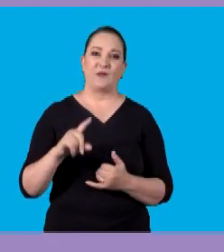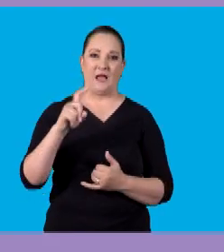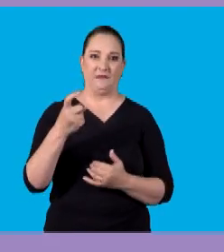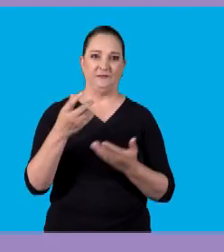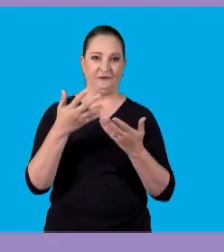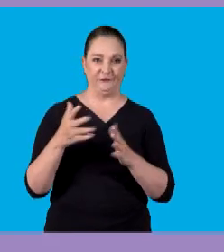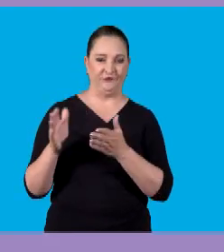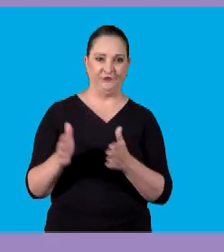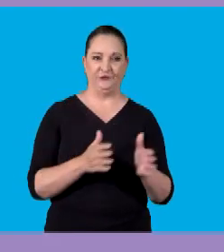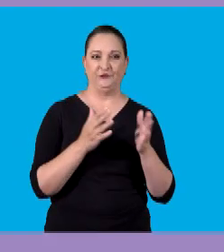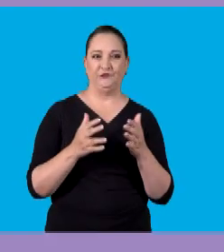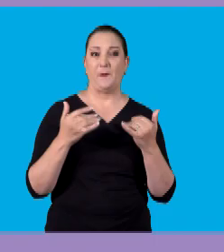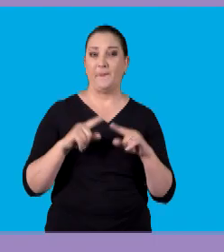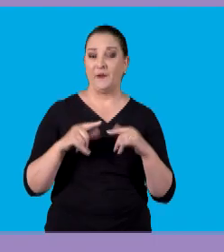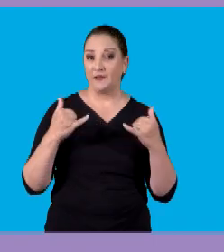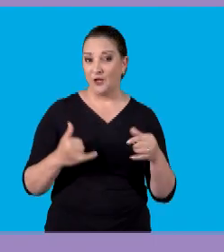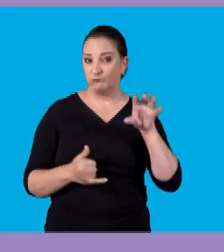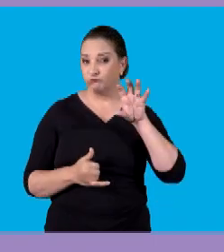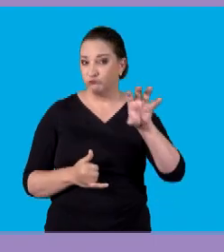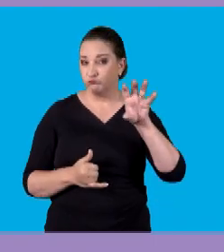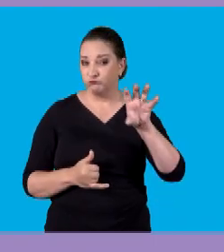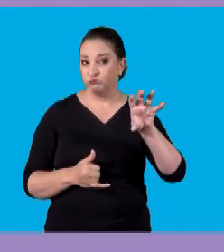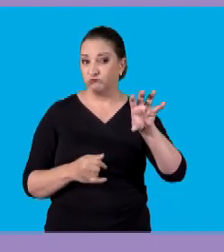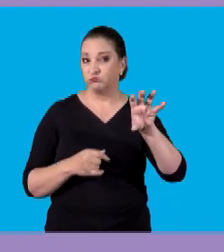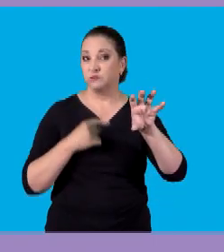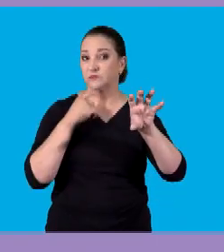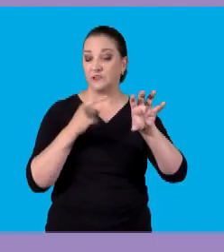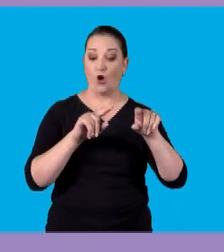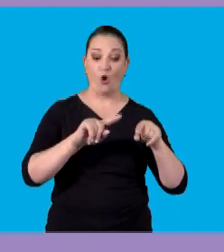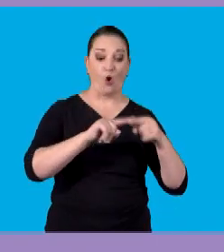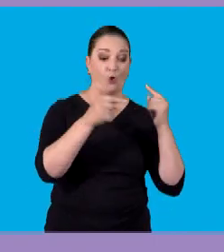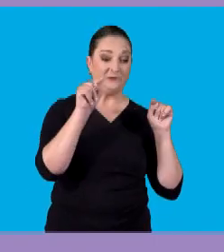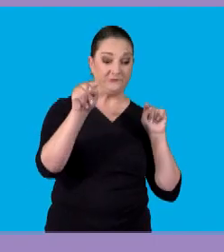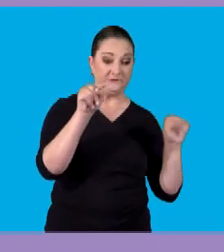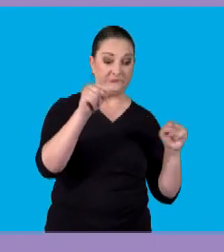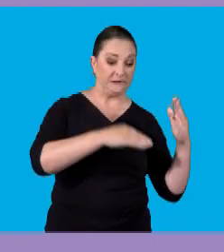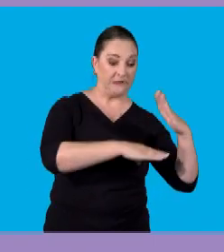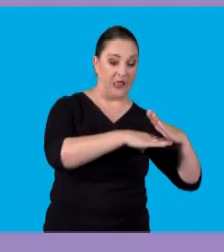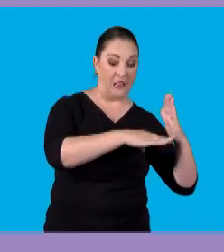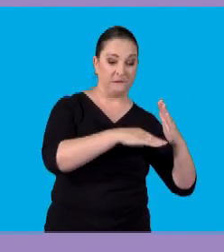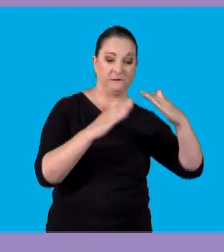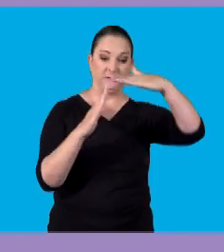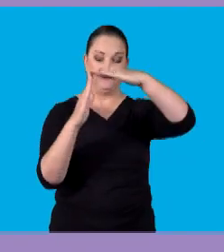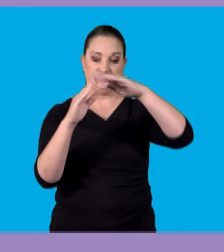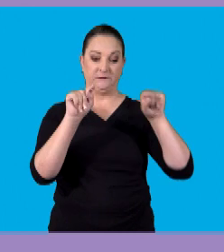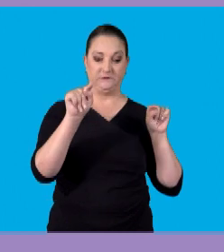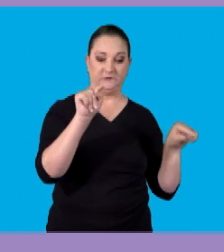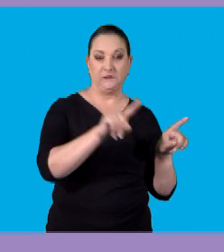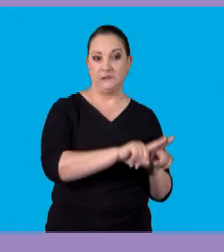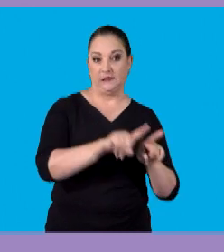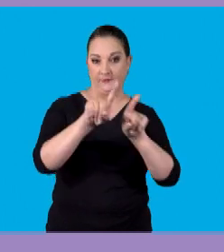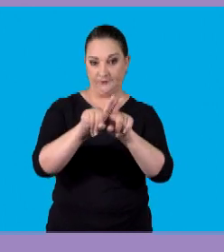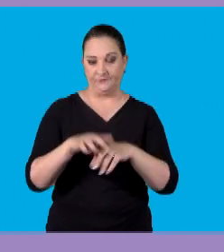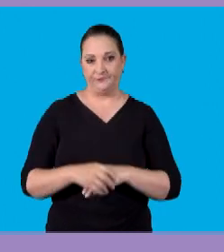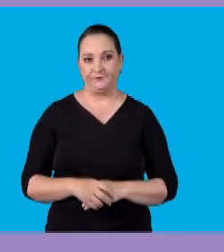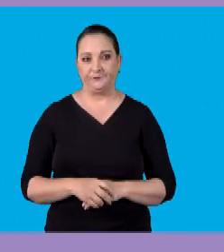over to another property of a parallelogram is that the opposite angles are equal. And in this case, we can see